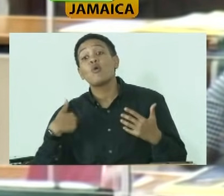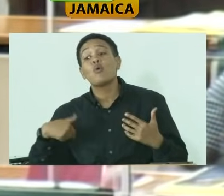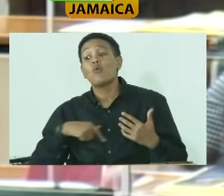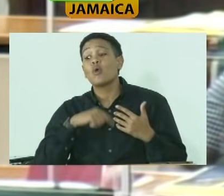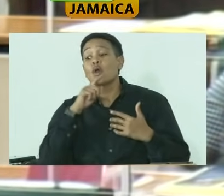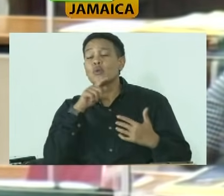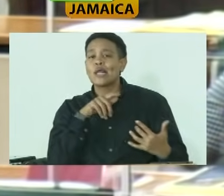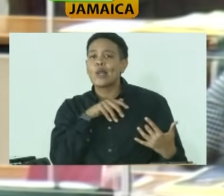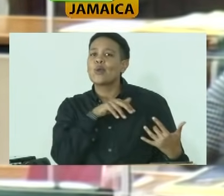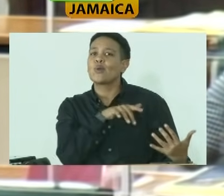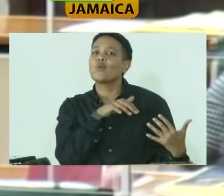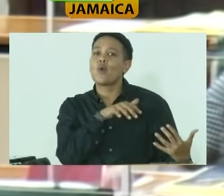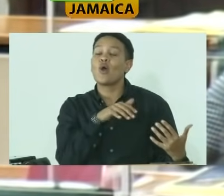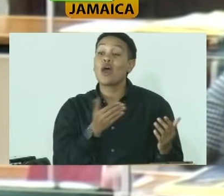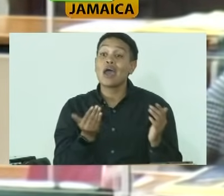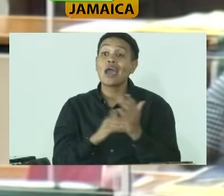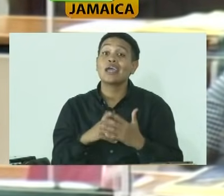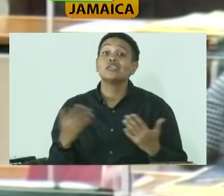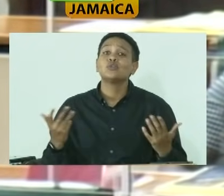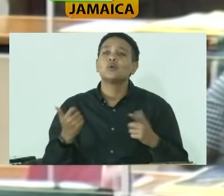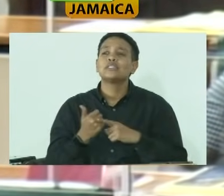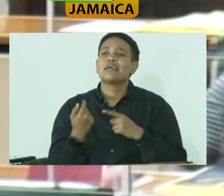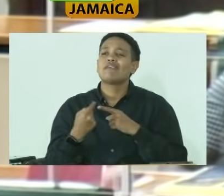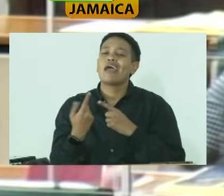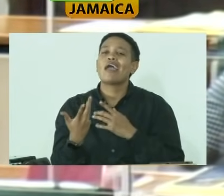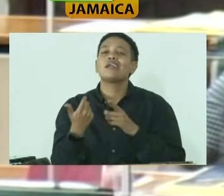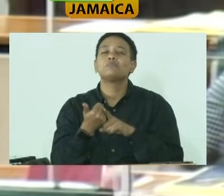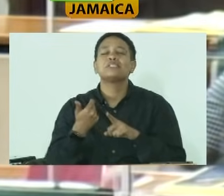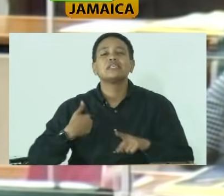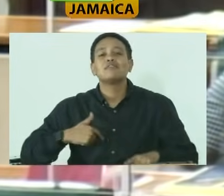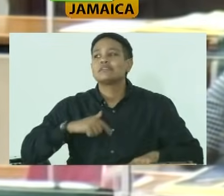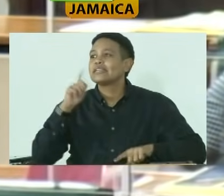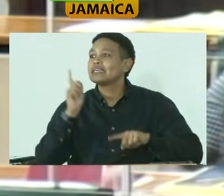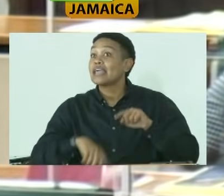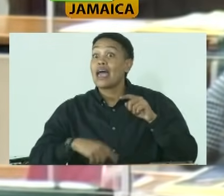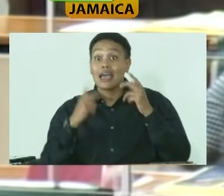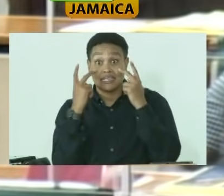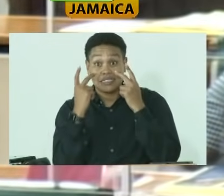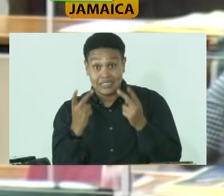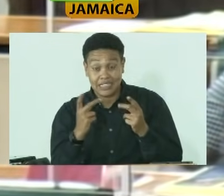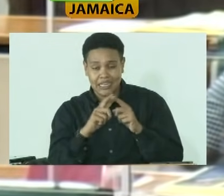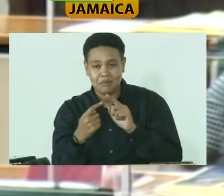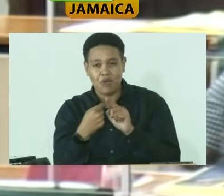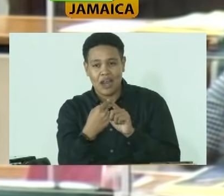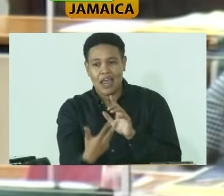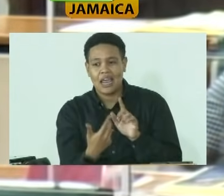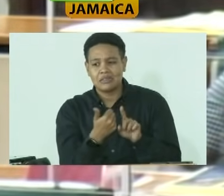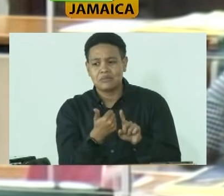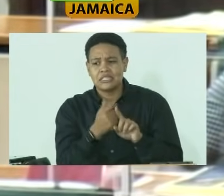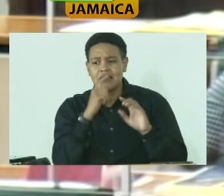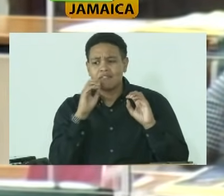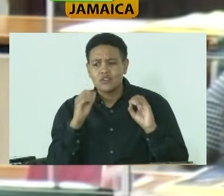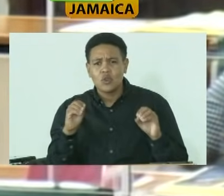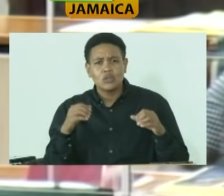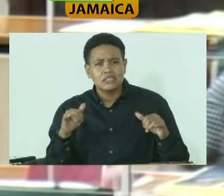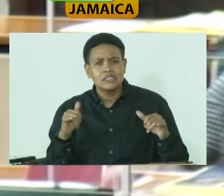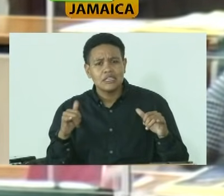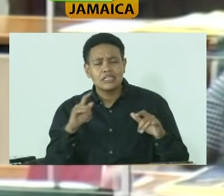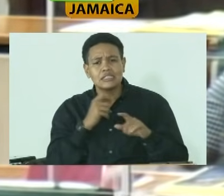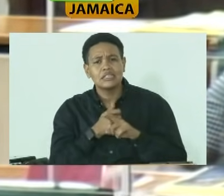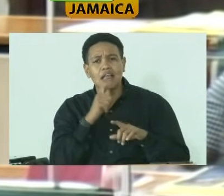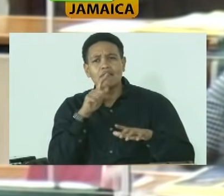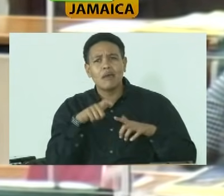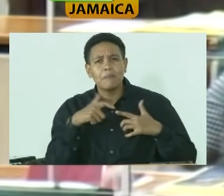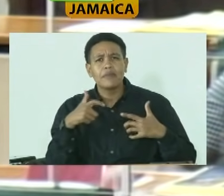at war against an enemy that we cannot see, but an enemy that nonetheless poses a